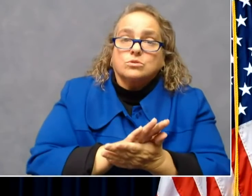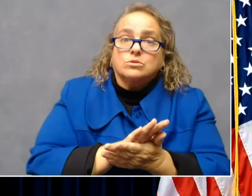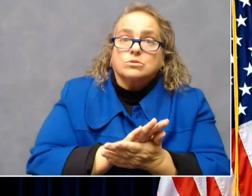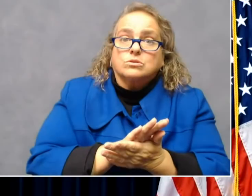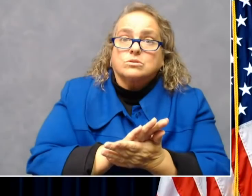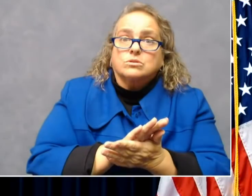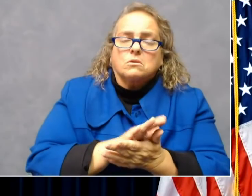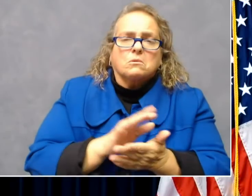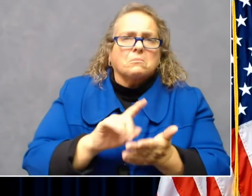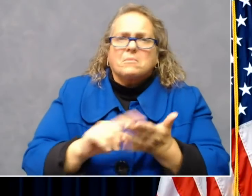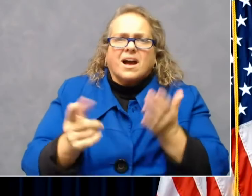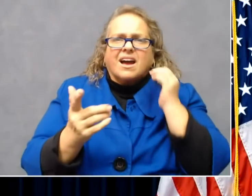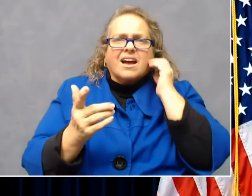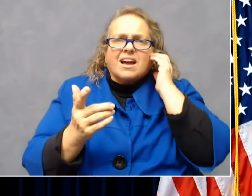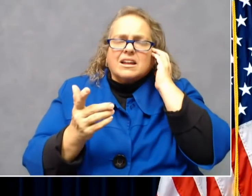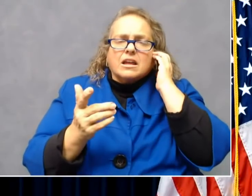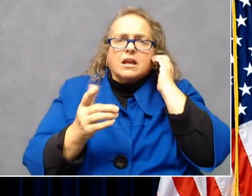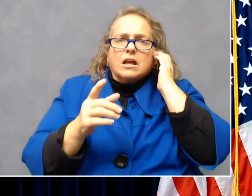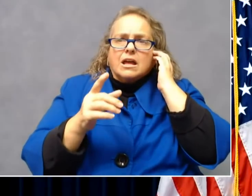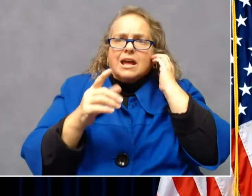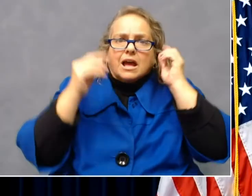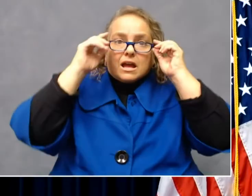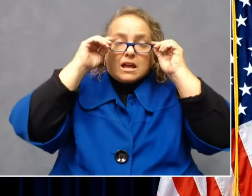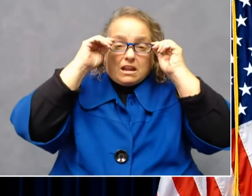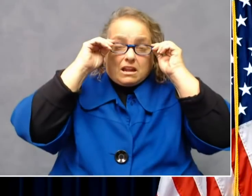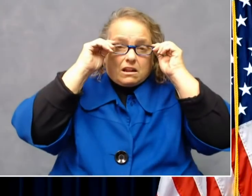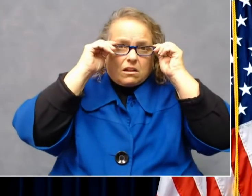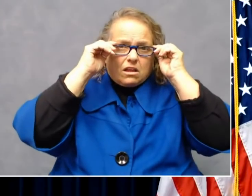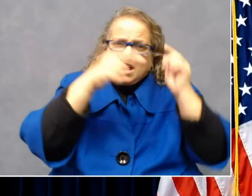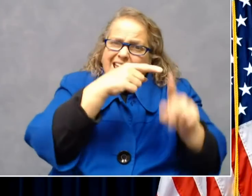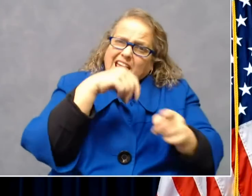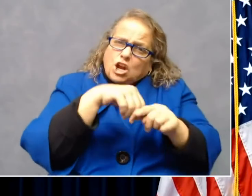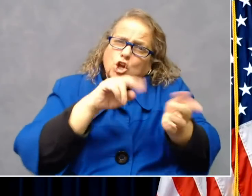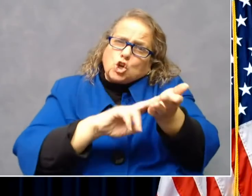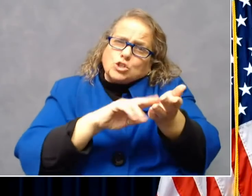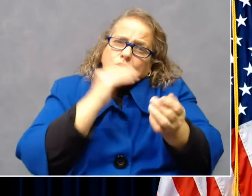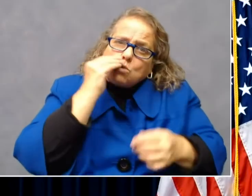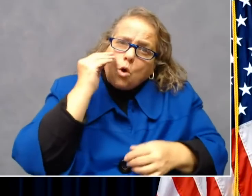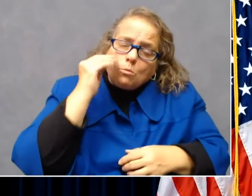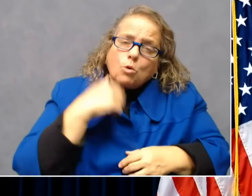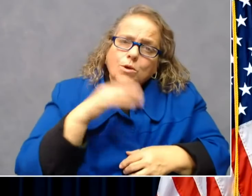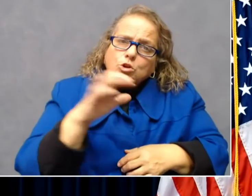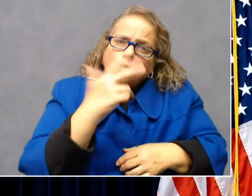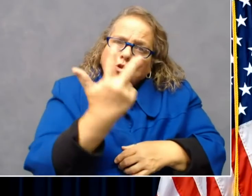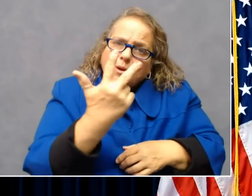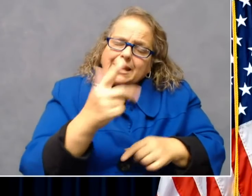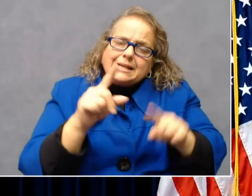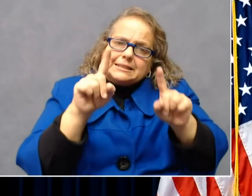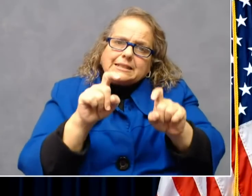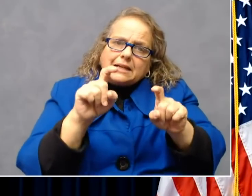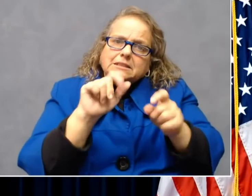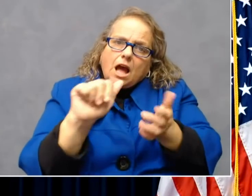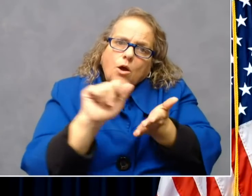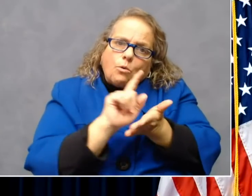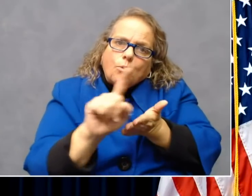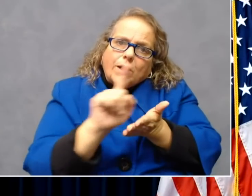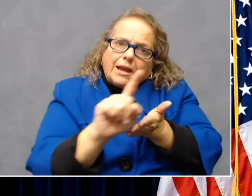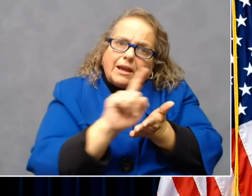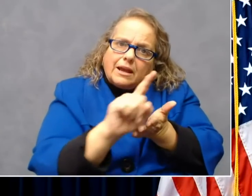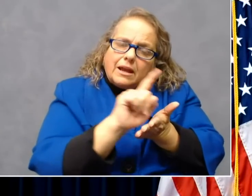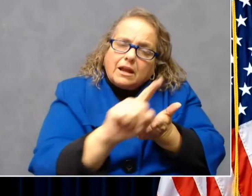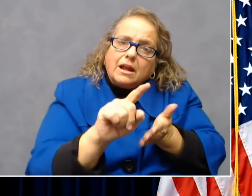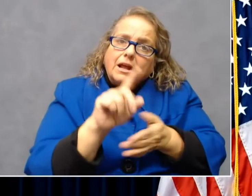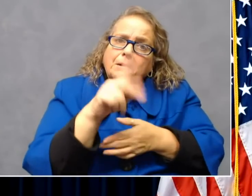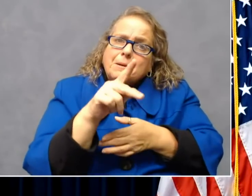where we do 3 tests a week of staff, where we have PPE on every day, it's going to overwhelm